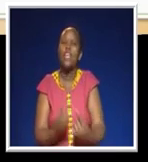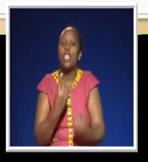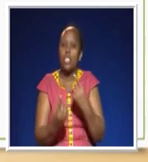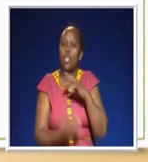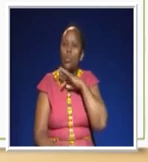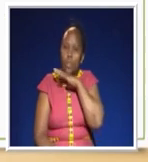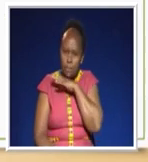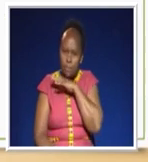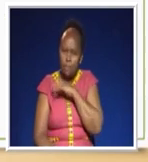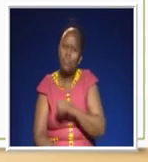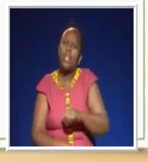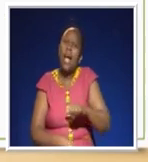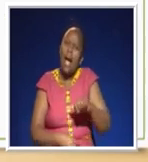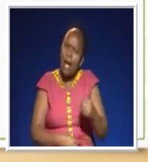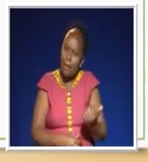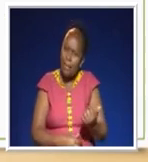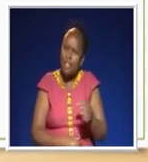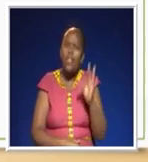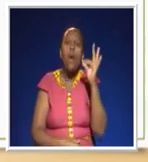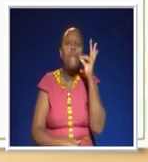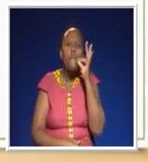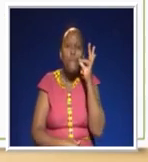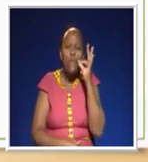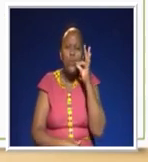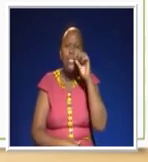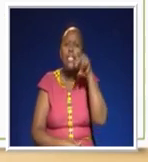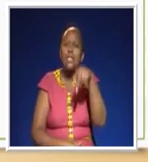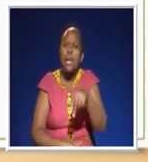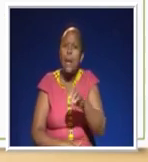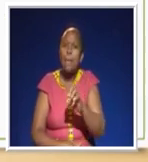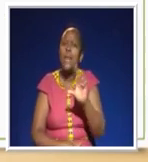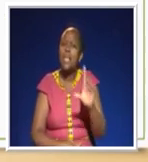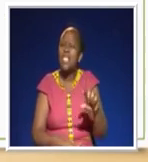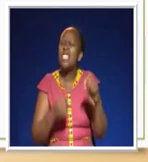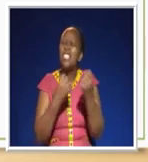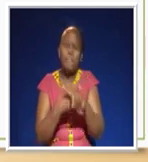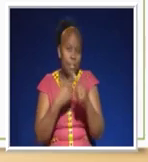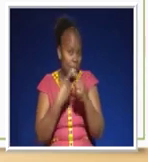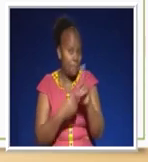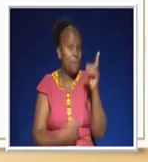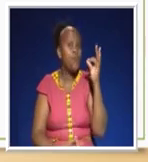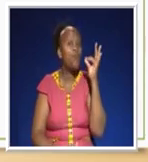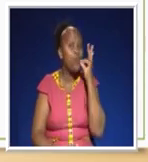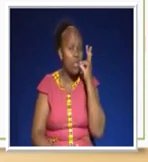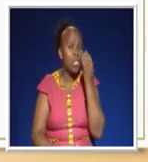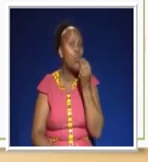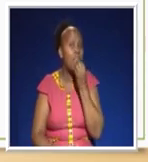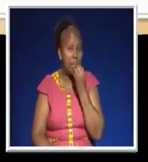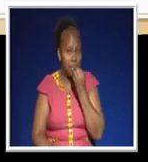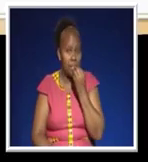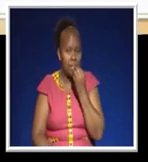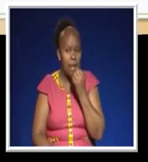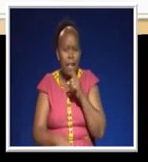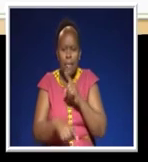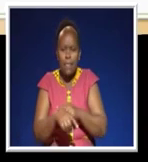Other wastes include the fruit peels. The different fruits that we eat, when